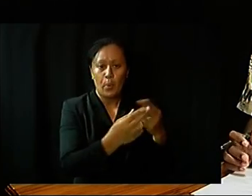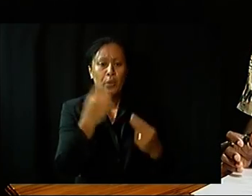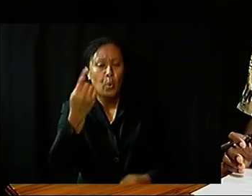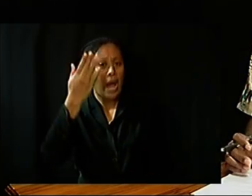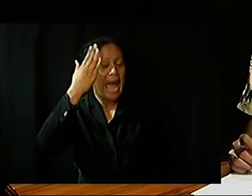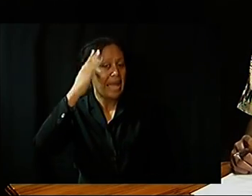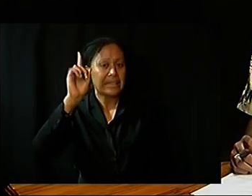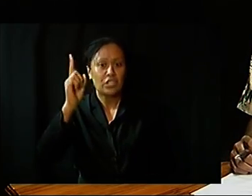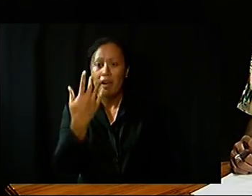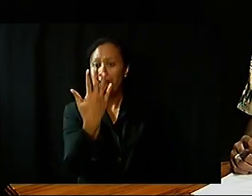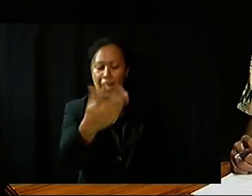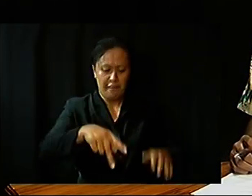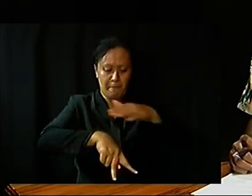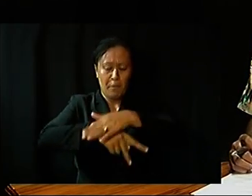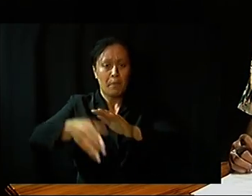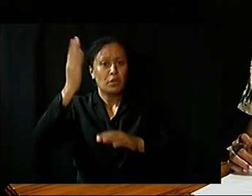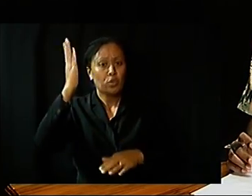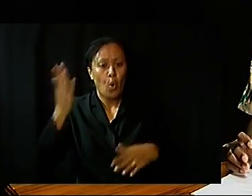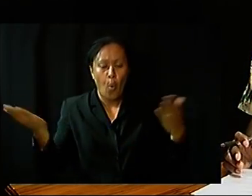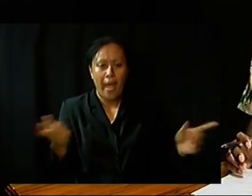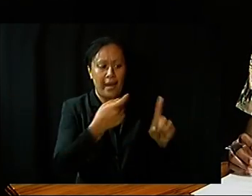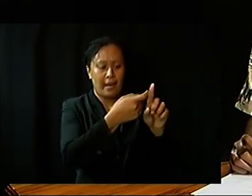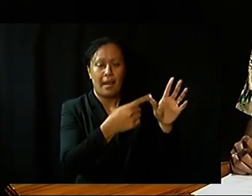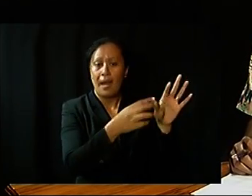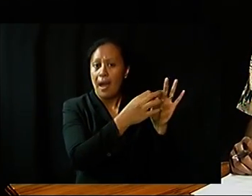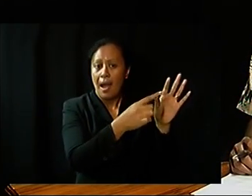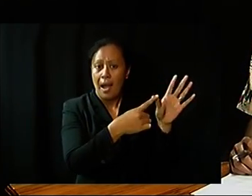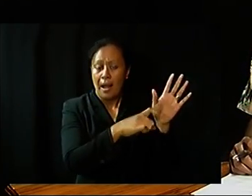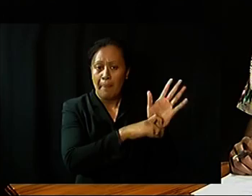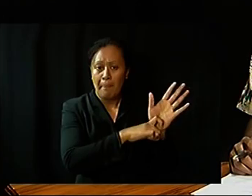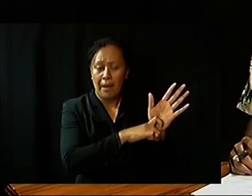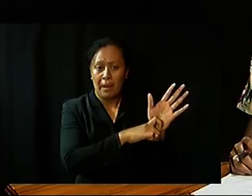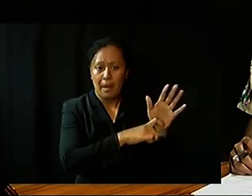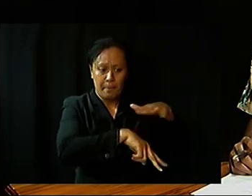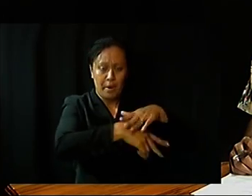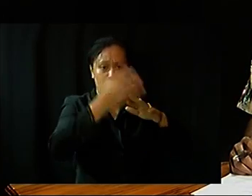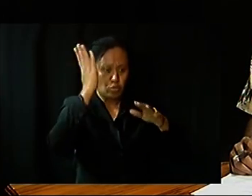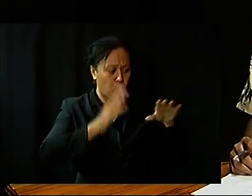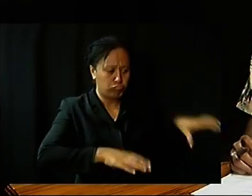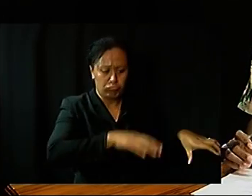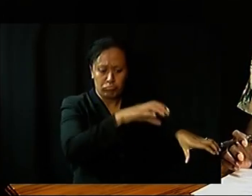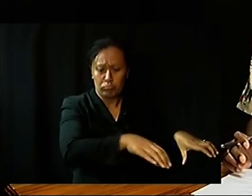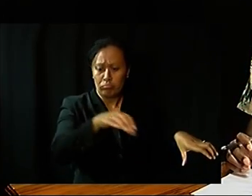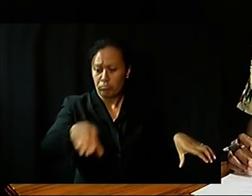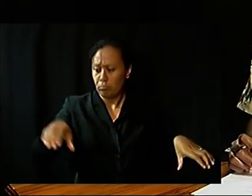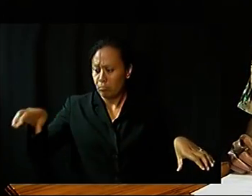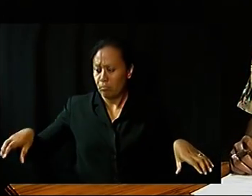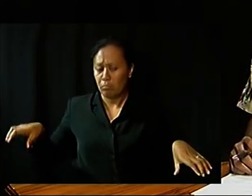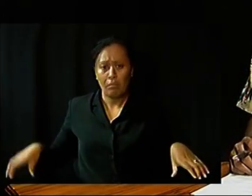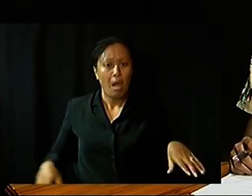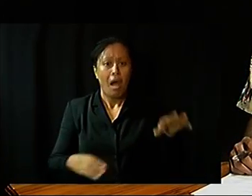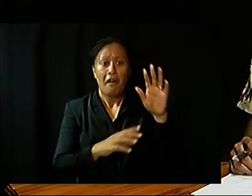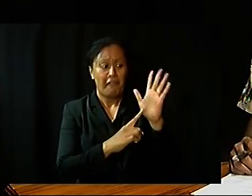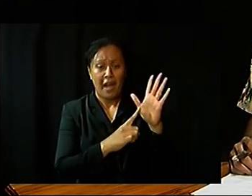met with the head teachers of the 5 primary schools on Kambara, namely Kambara District School, Naikeleanga Village